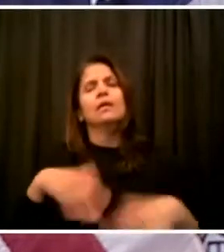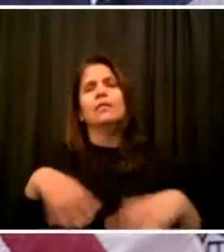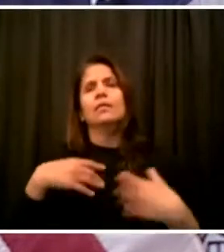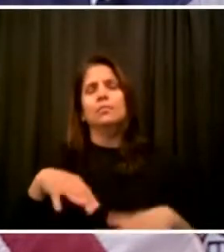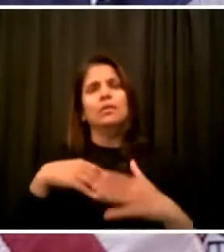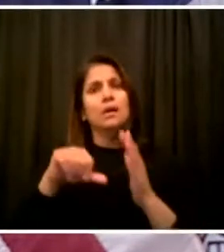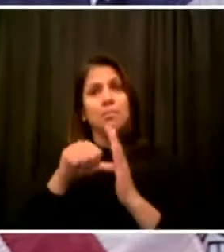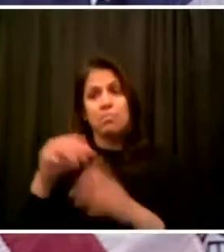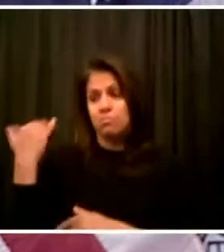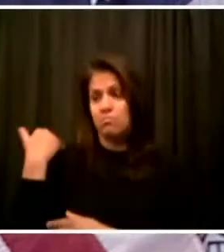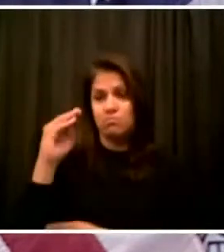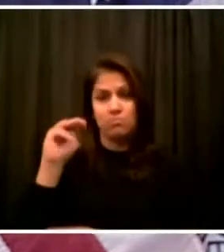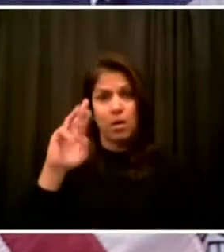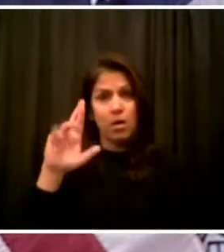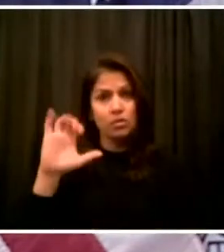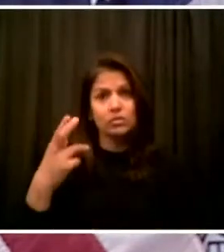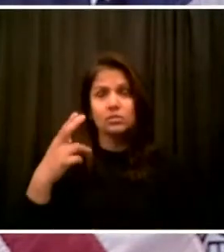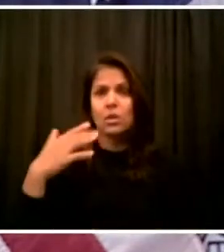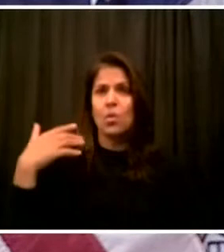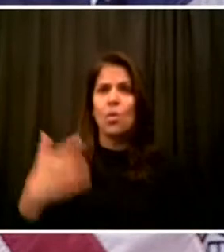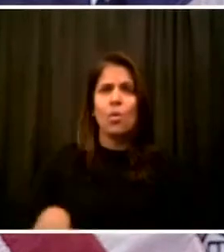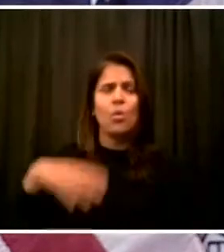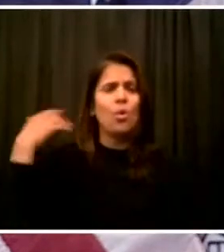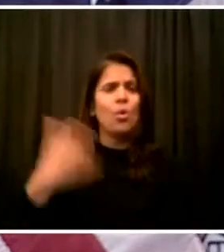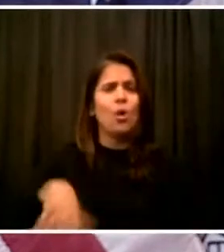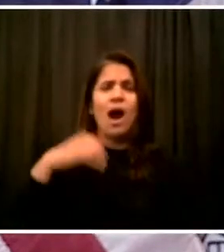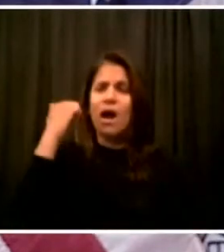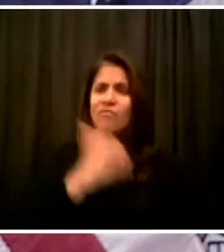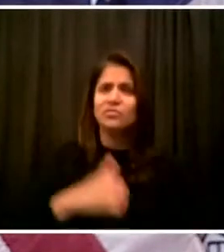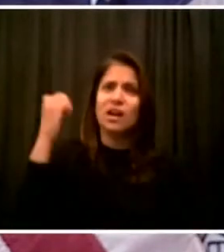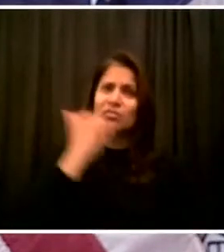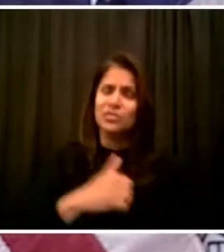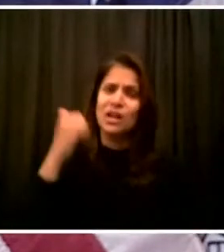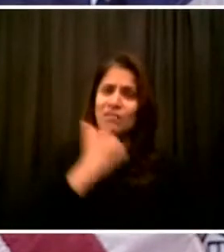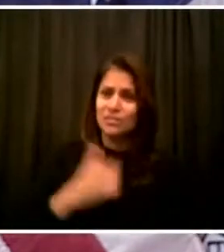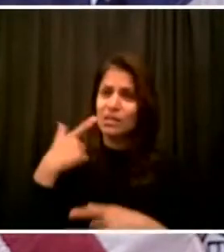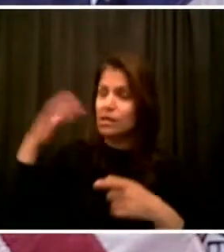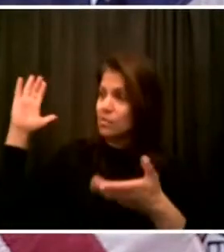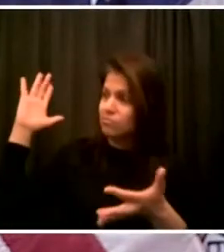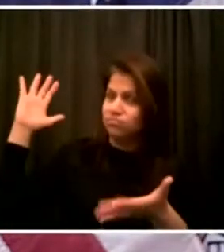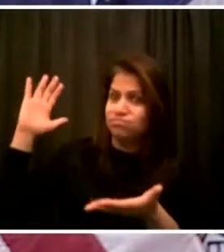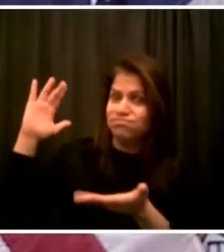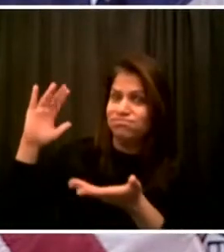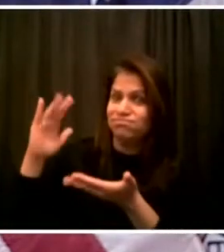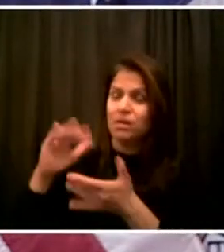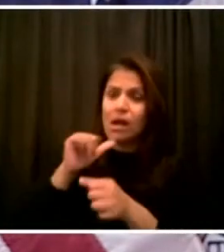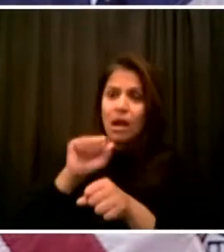managed to always find what was needed to protect our healthcare heroes and protect our first responders.